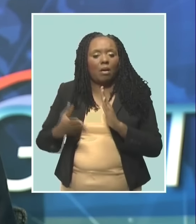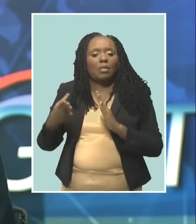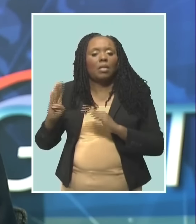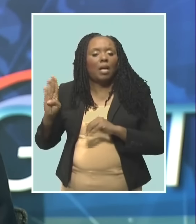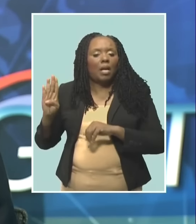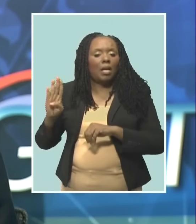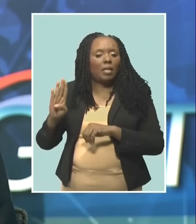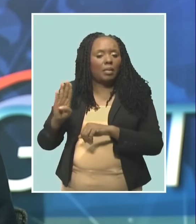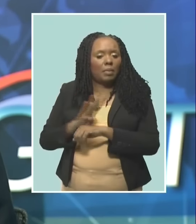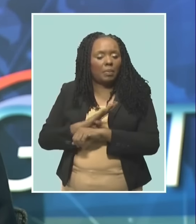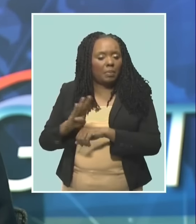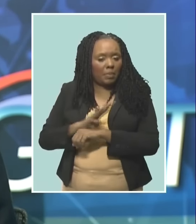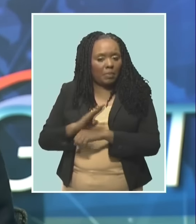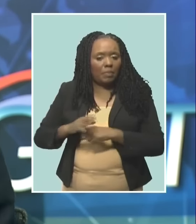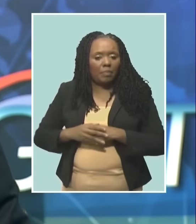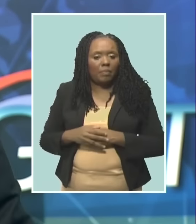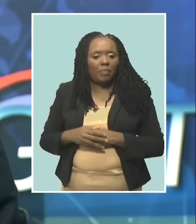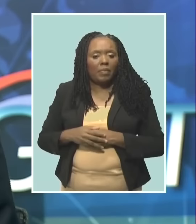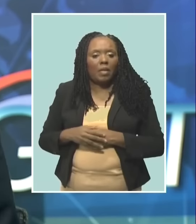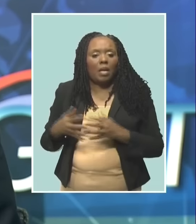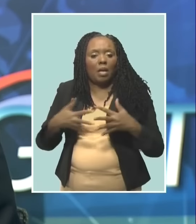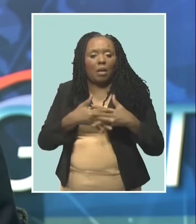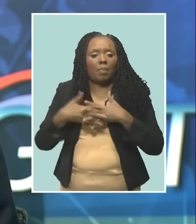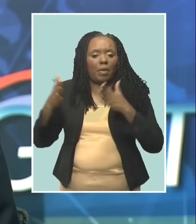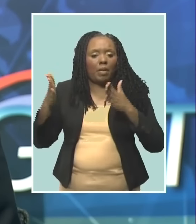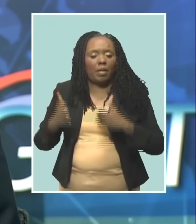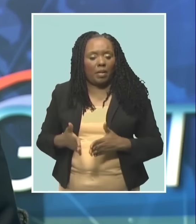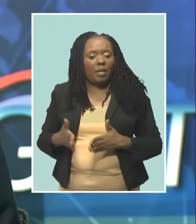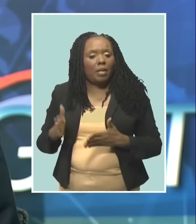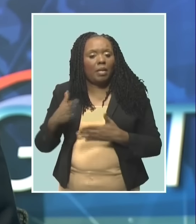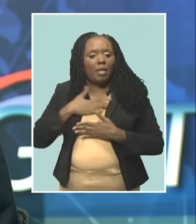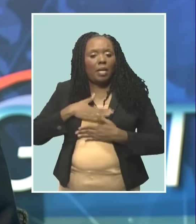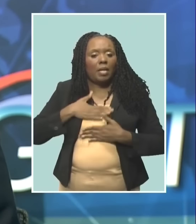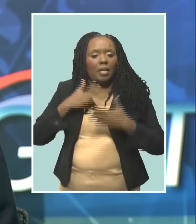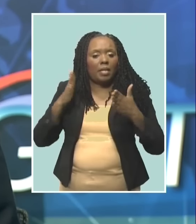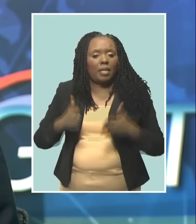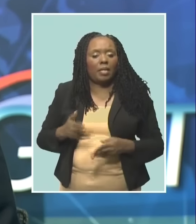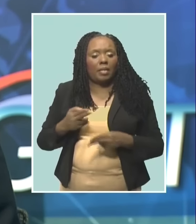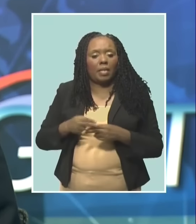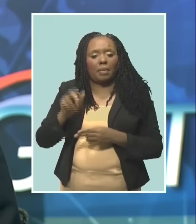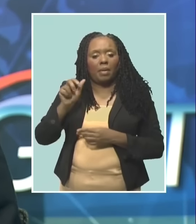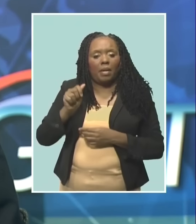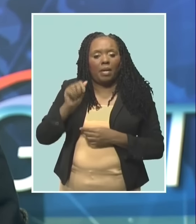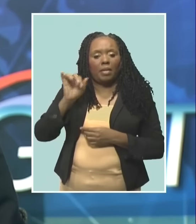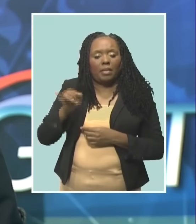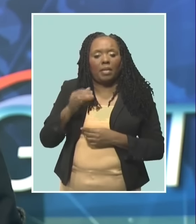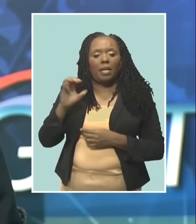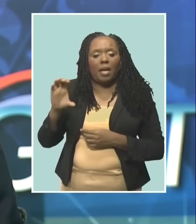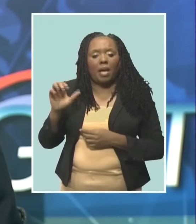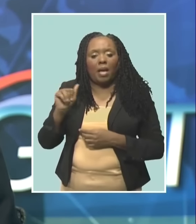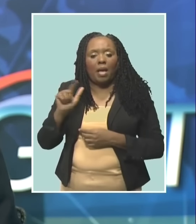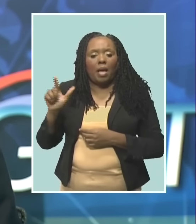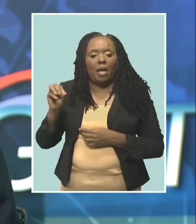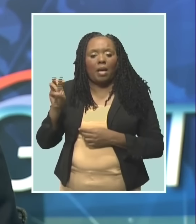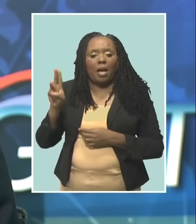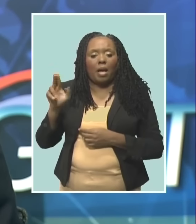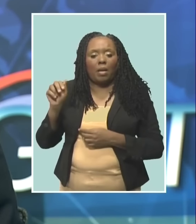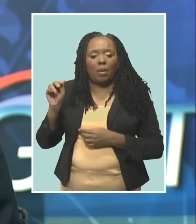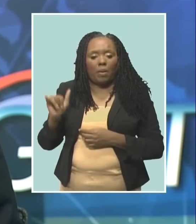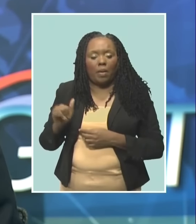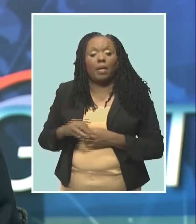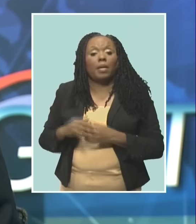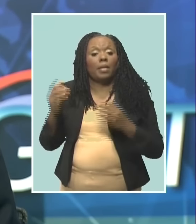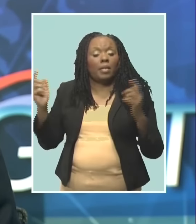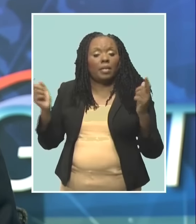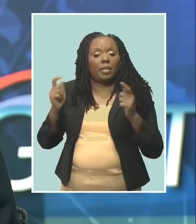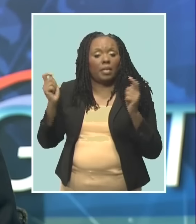entertainment reporter A.J. Calloway made the disclosure as he participated in Grand Kadooment on Monday. The well-known celebrity